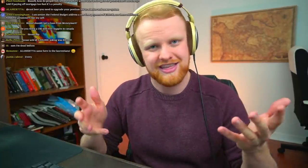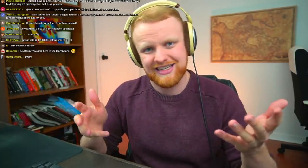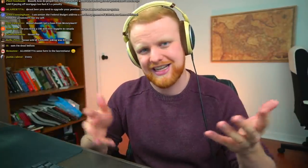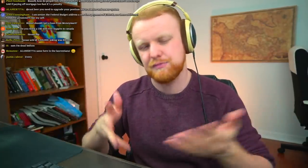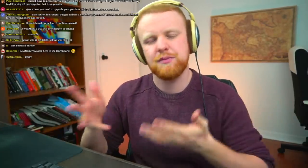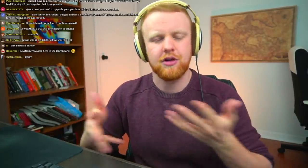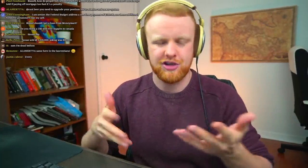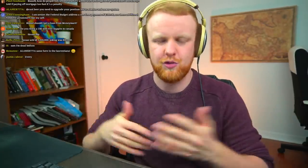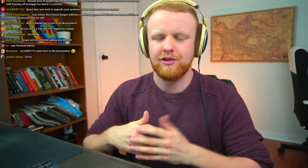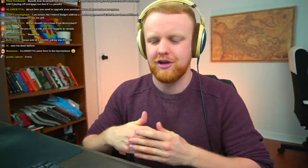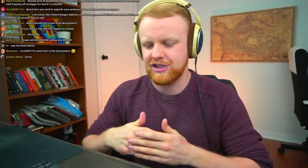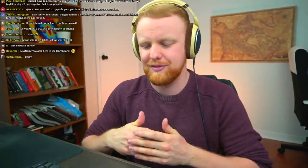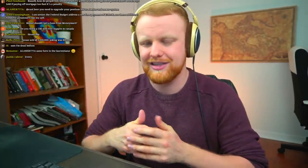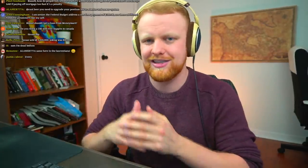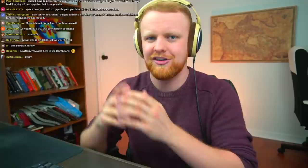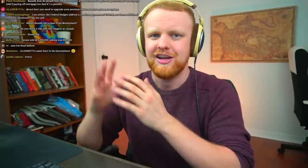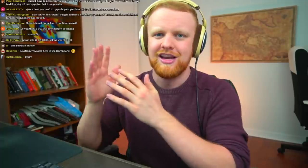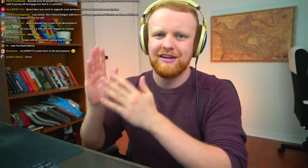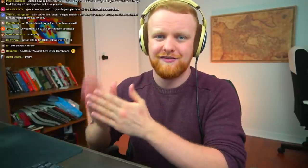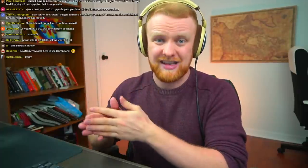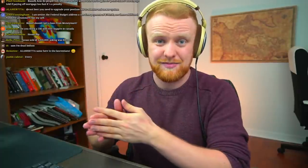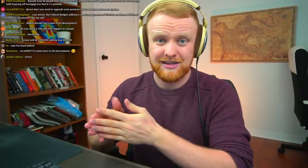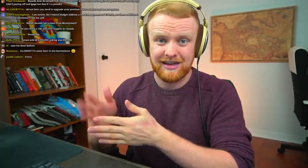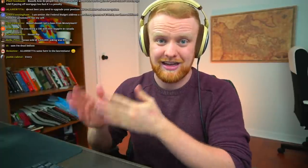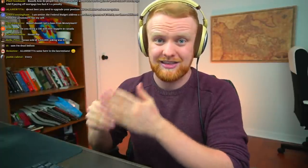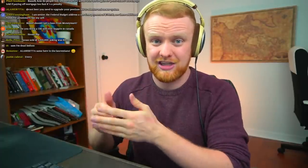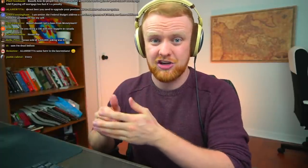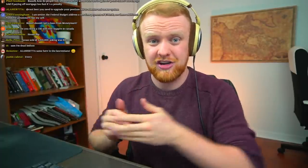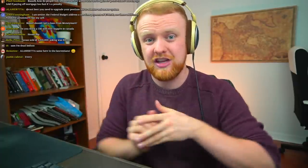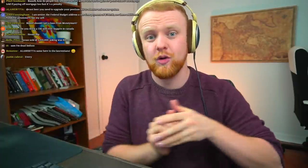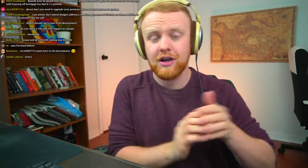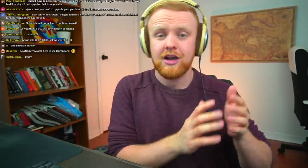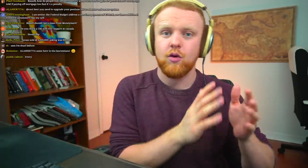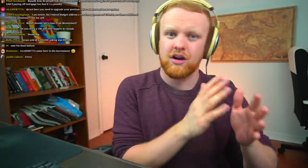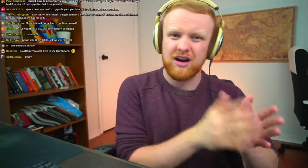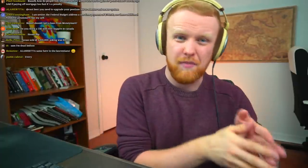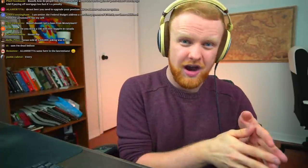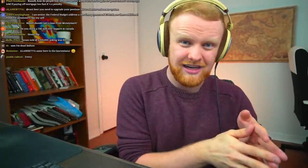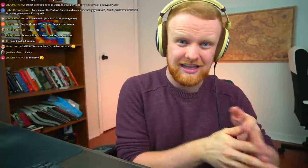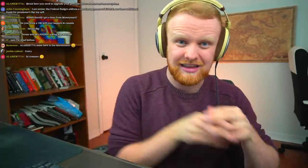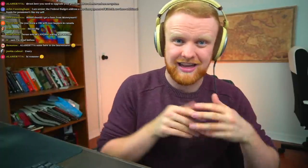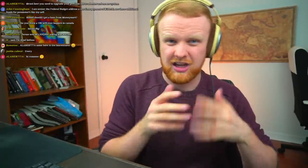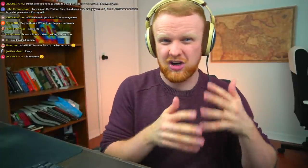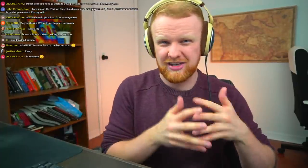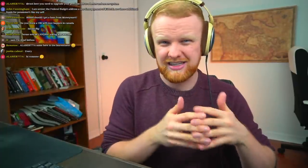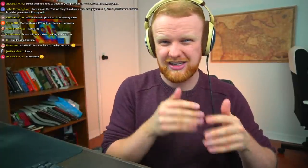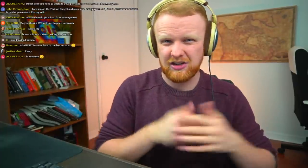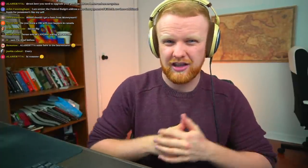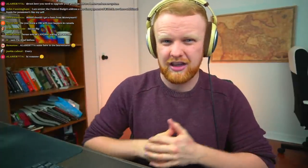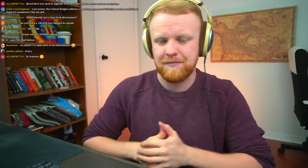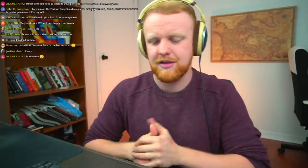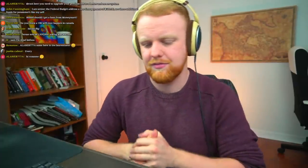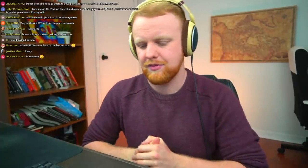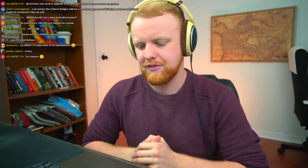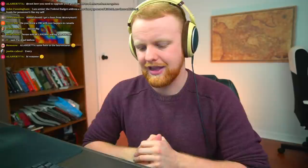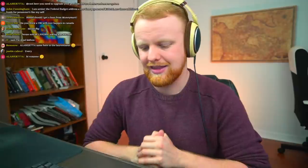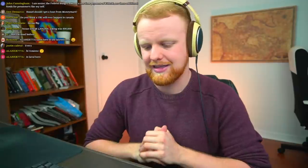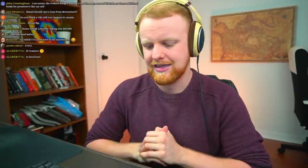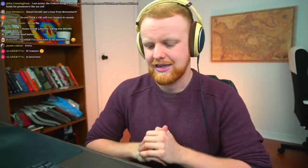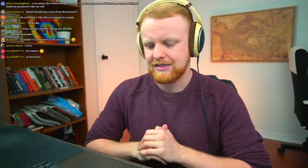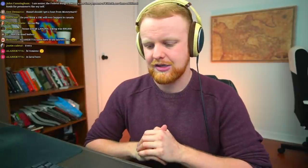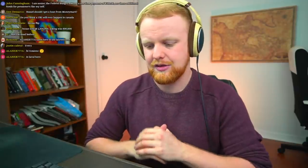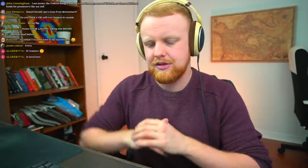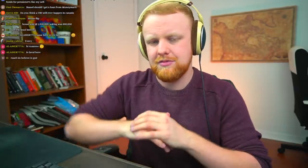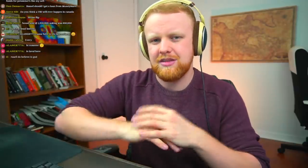is what they see it as. People argue whether or not it should be considered an investment, like a security or a commodity, like a currency or like